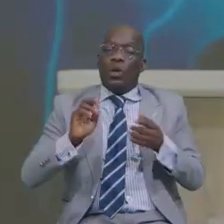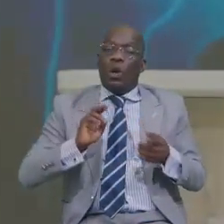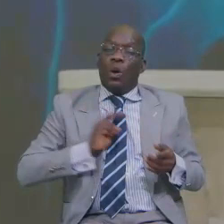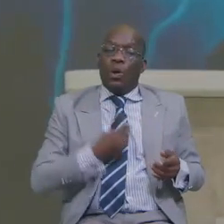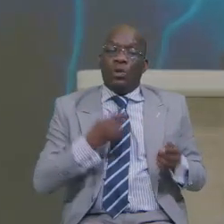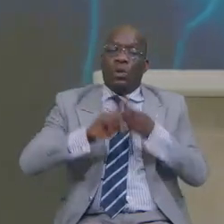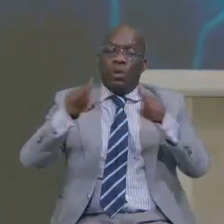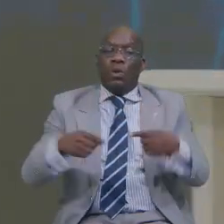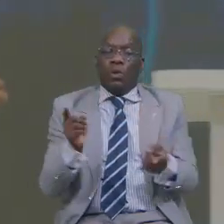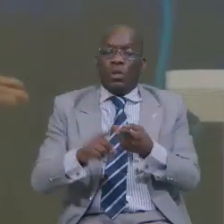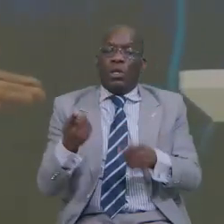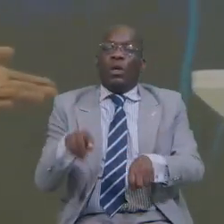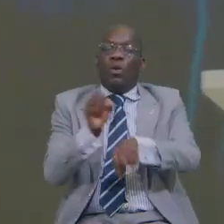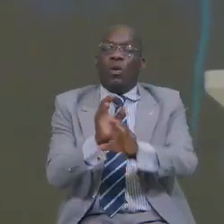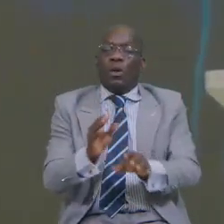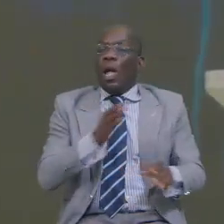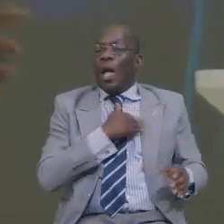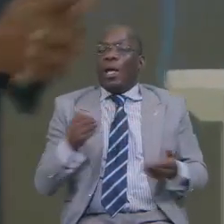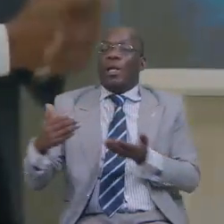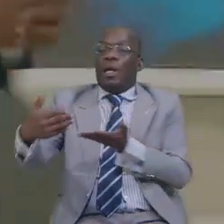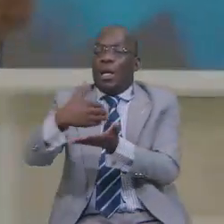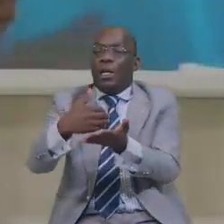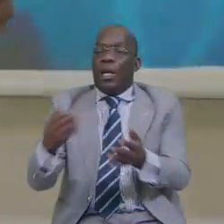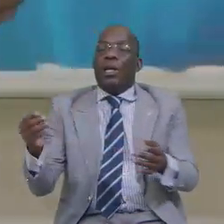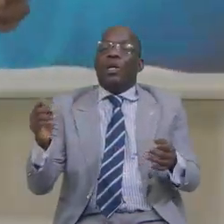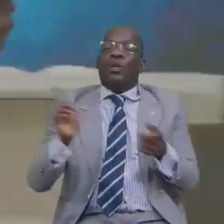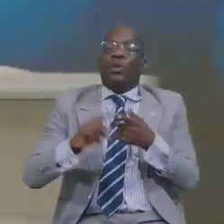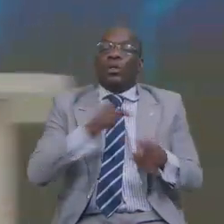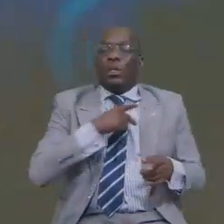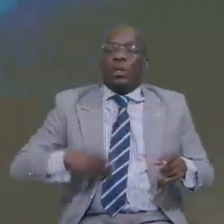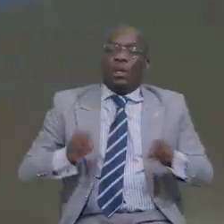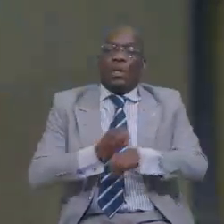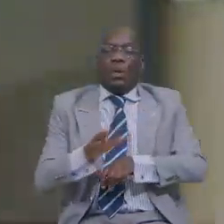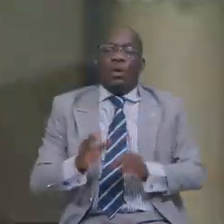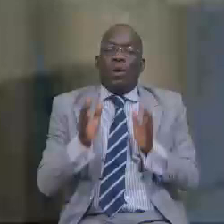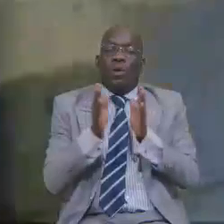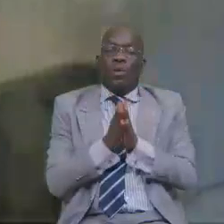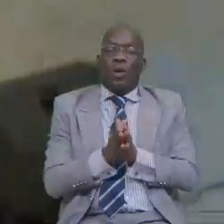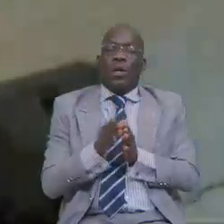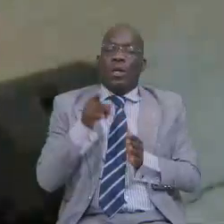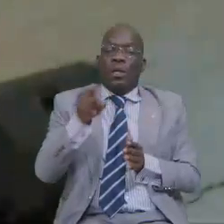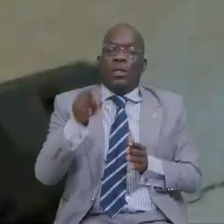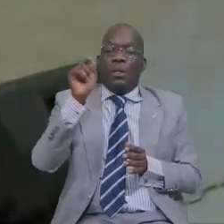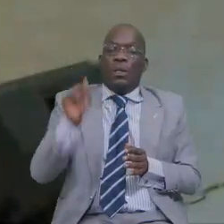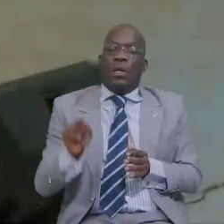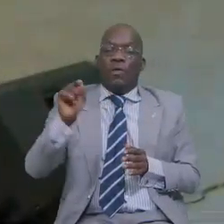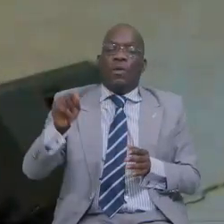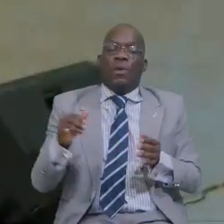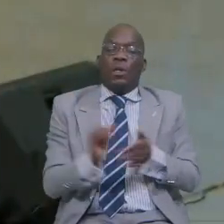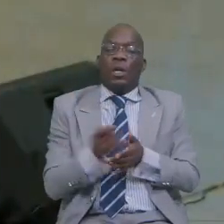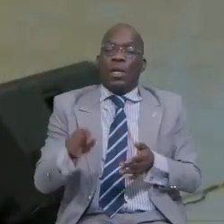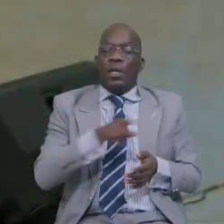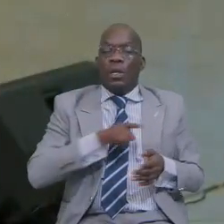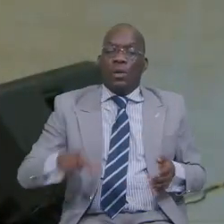to be reaped into the kingdom of God. Pray ye therefore that the Lord of the harvest, the Lord of the harvest, that